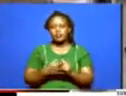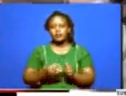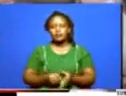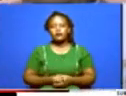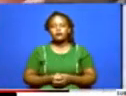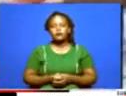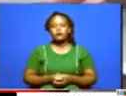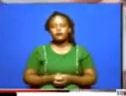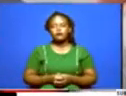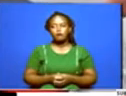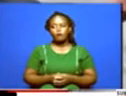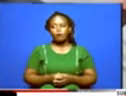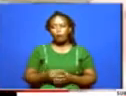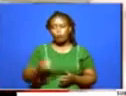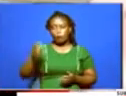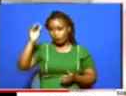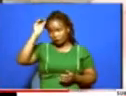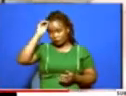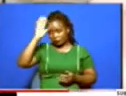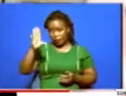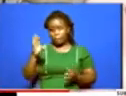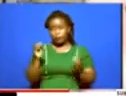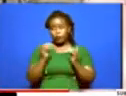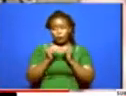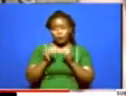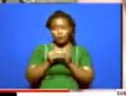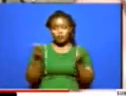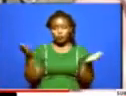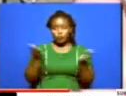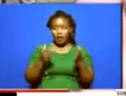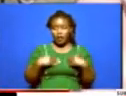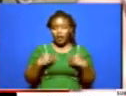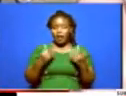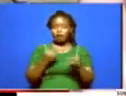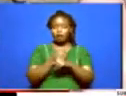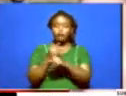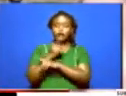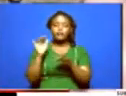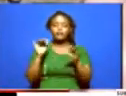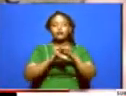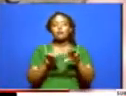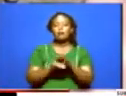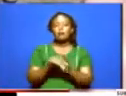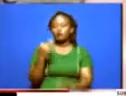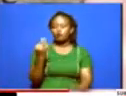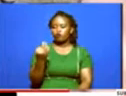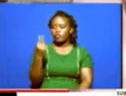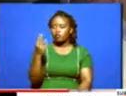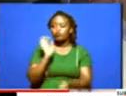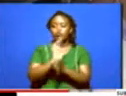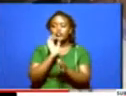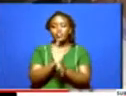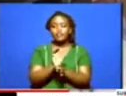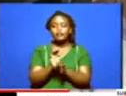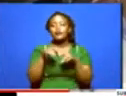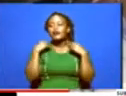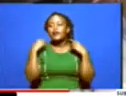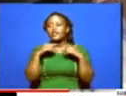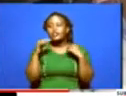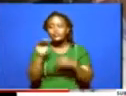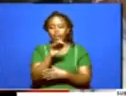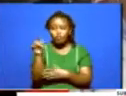Speaking in Kiambu in a meeting that brought together members from 32 different churches across the county, the clergy called for enhanced civic